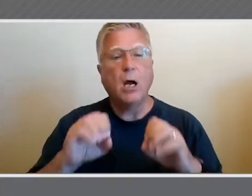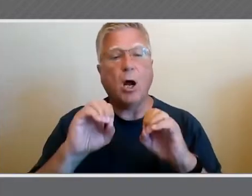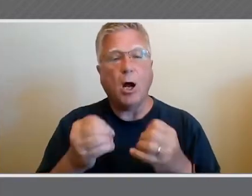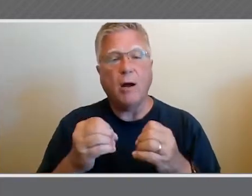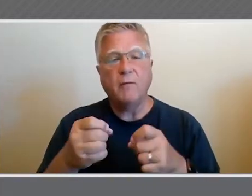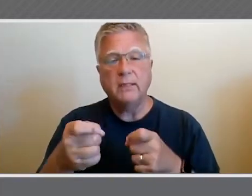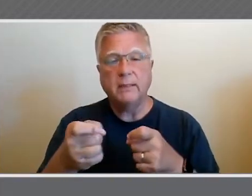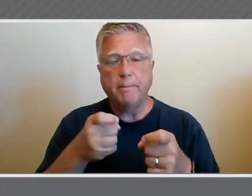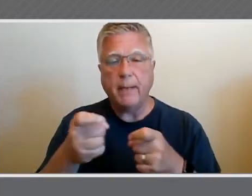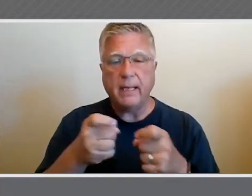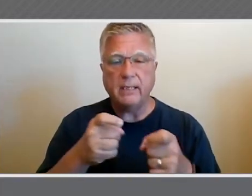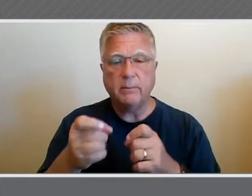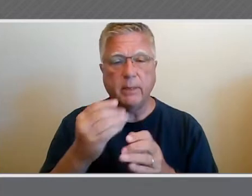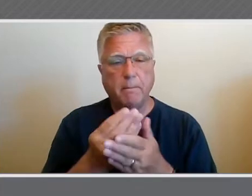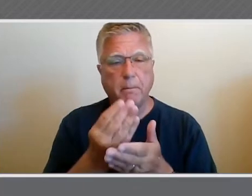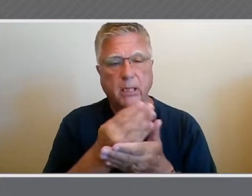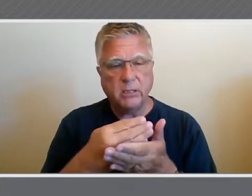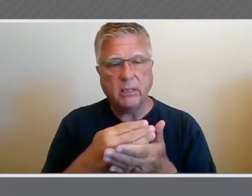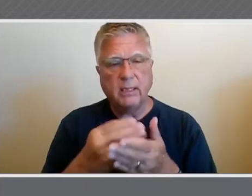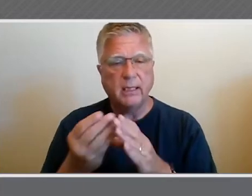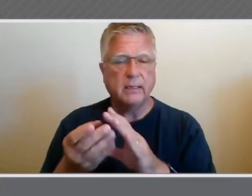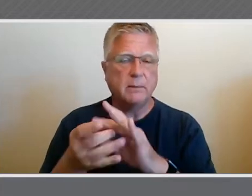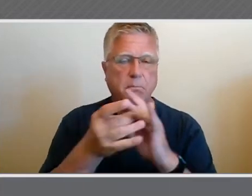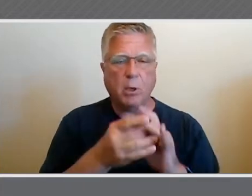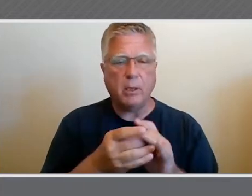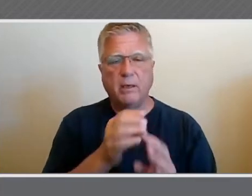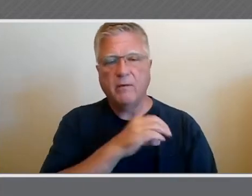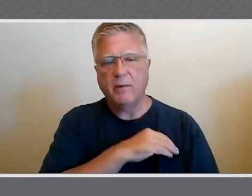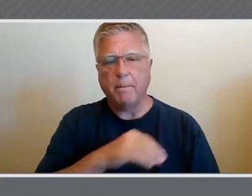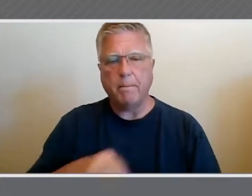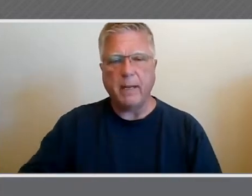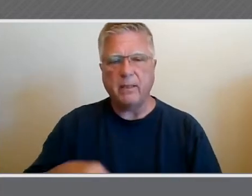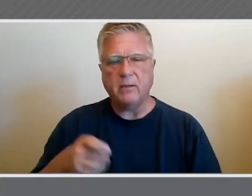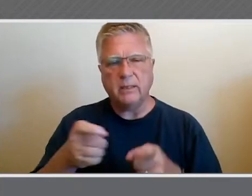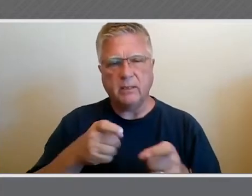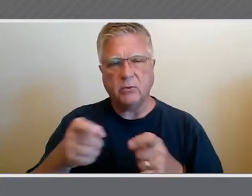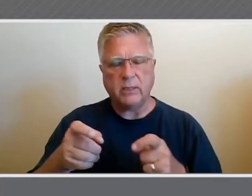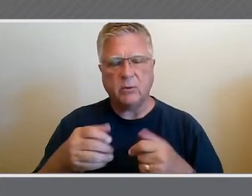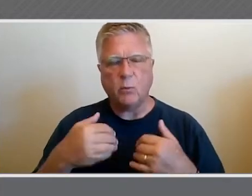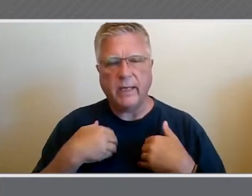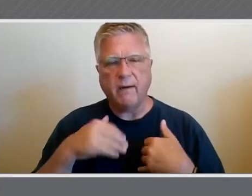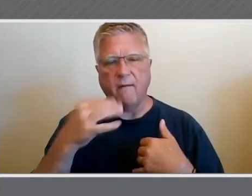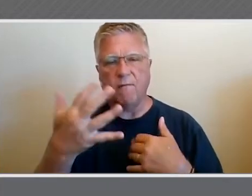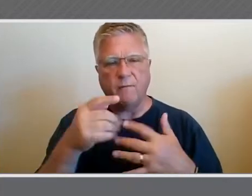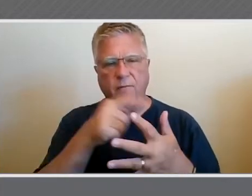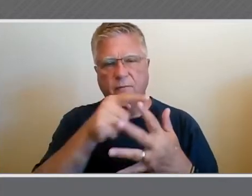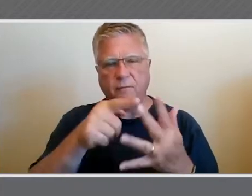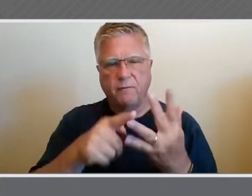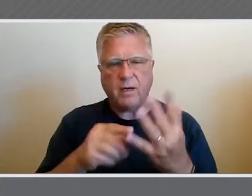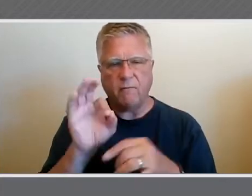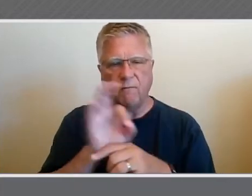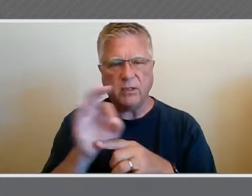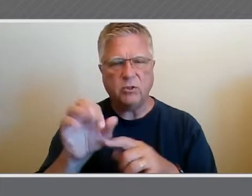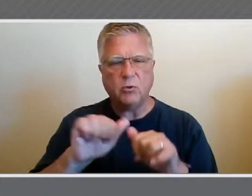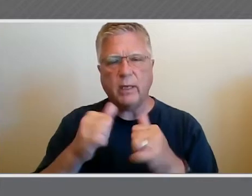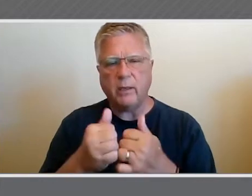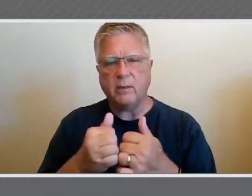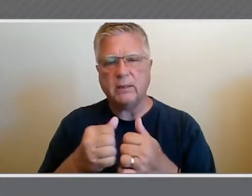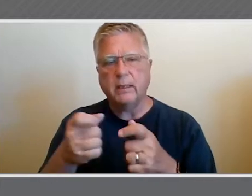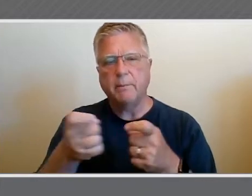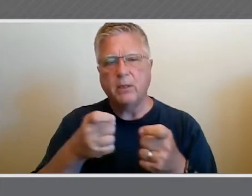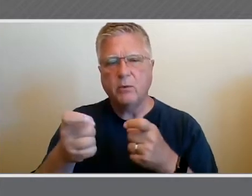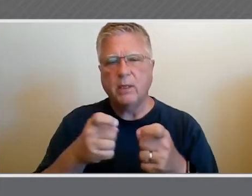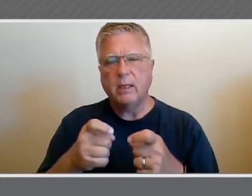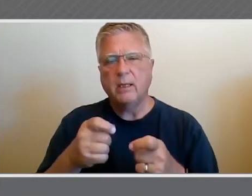Mayor's Administration. We have 5 functional areas. The administrative section handles things like legislation for the